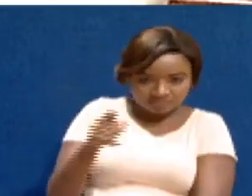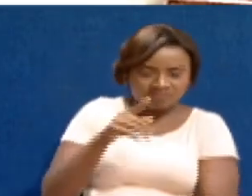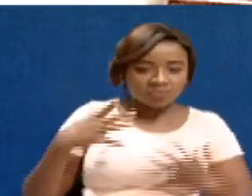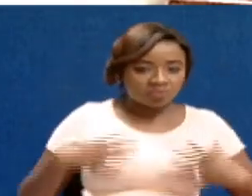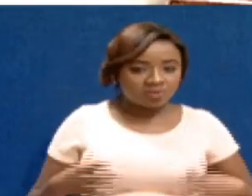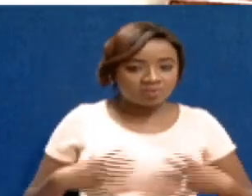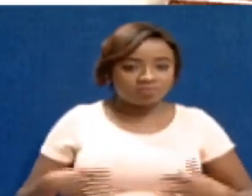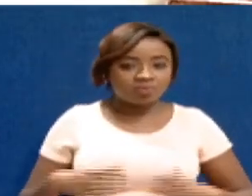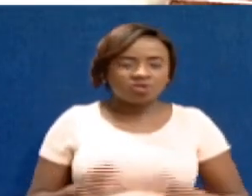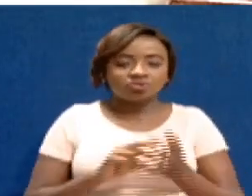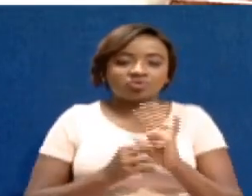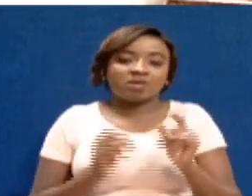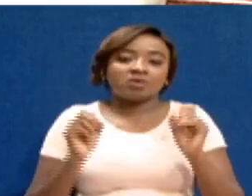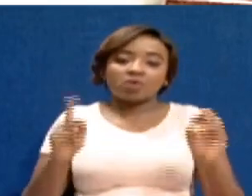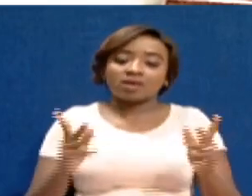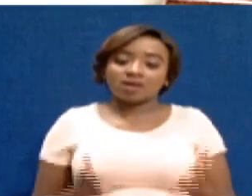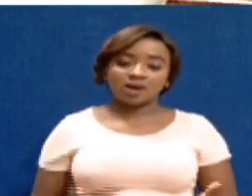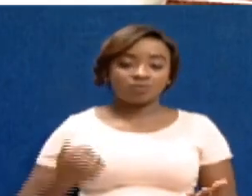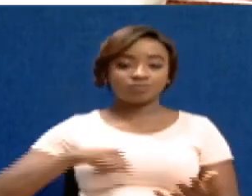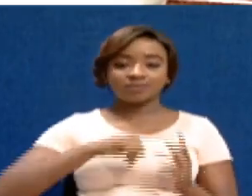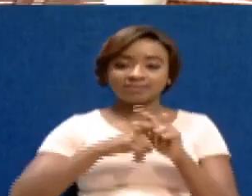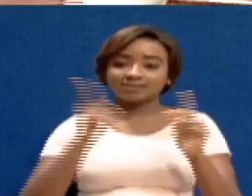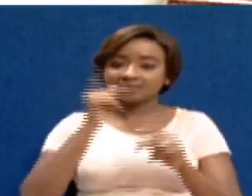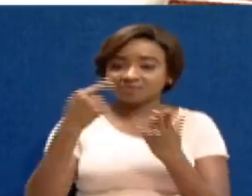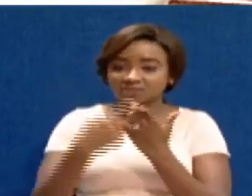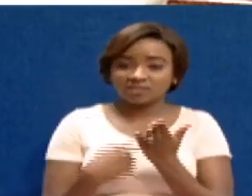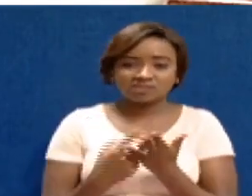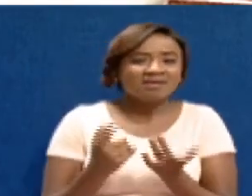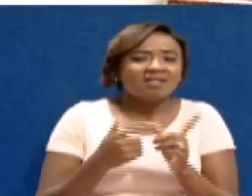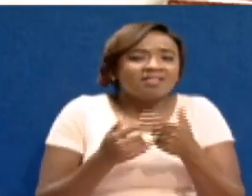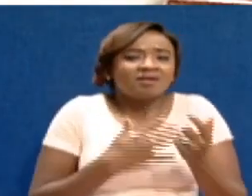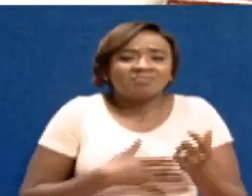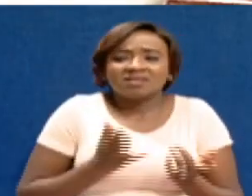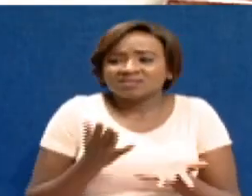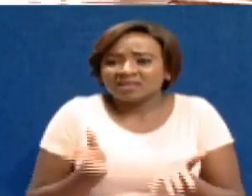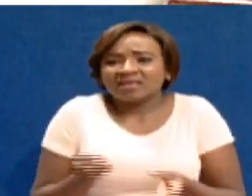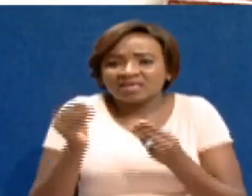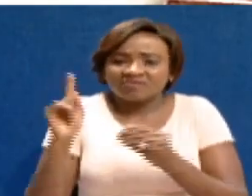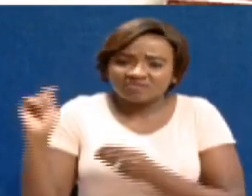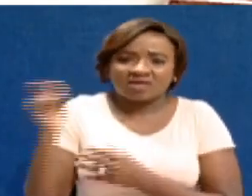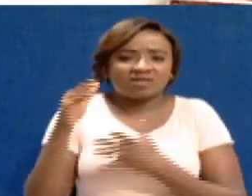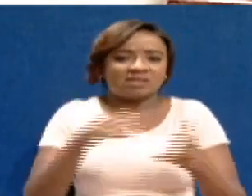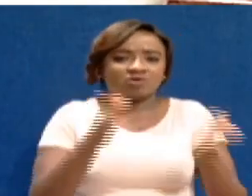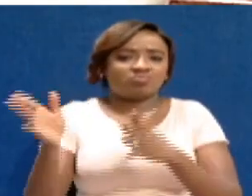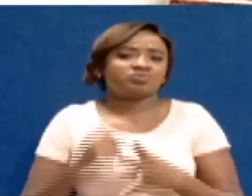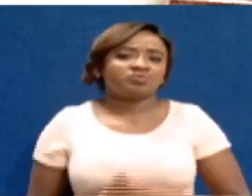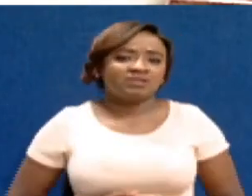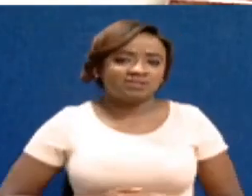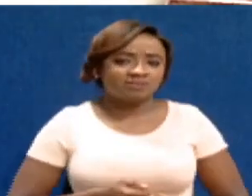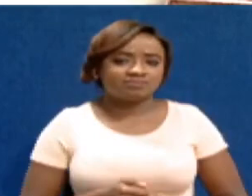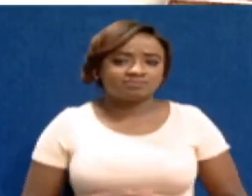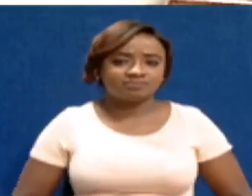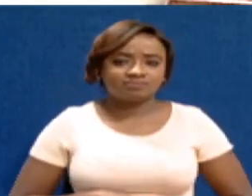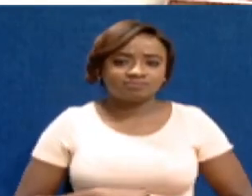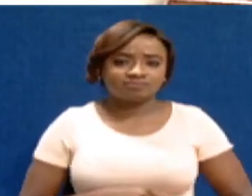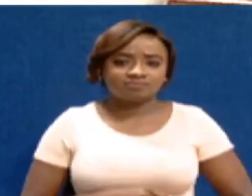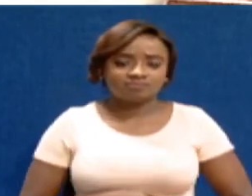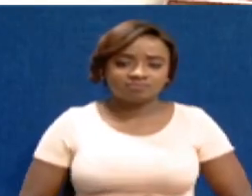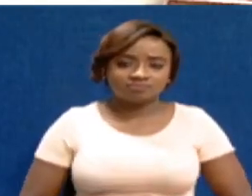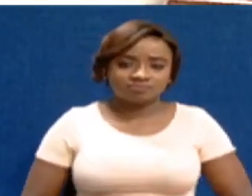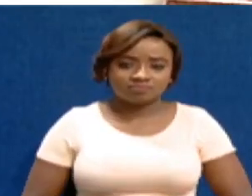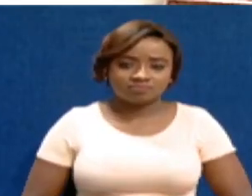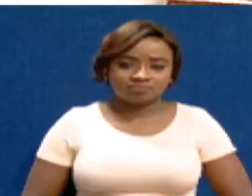amendment, everyone knows, it started on the steps of Harambee House as a private initiative called the handshake of two